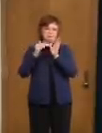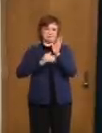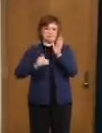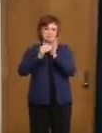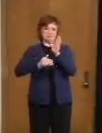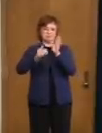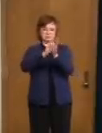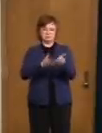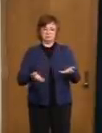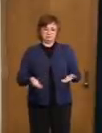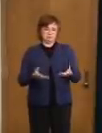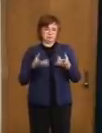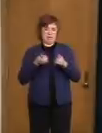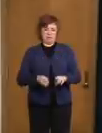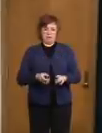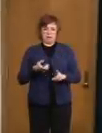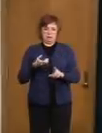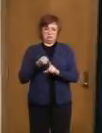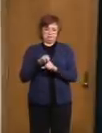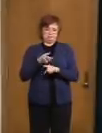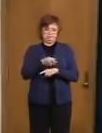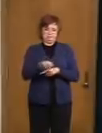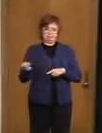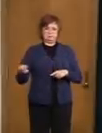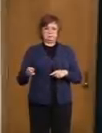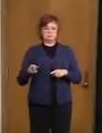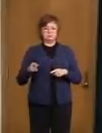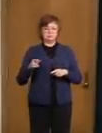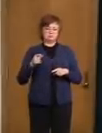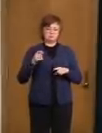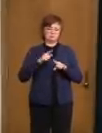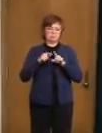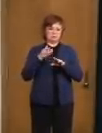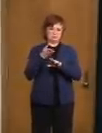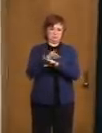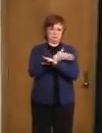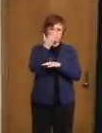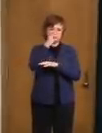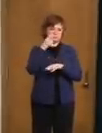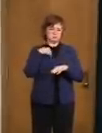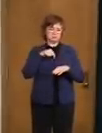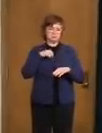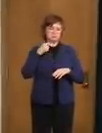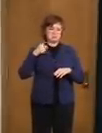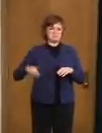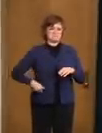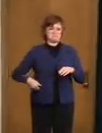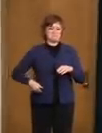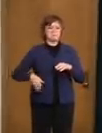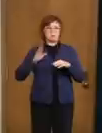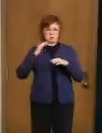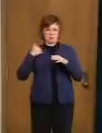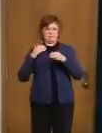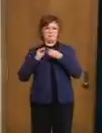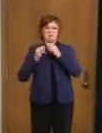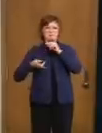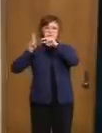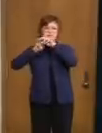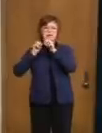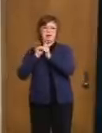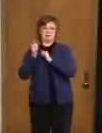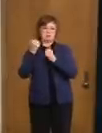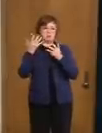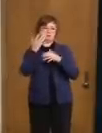numbers post-Christmas, and unfortunately we were correct with that, or Dr. Shahab was correct with that. But do you have any comment on that, Doctor? Yeah,